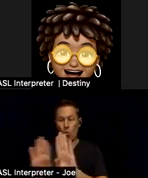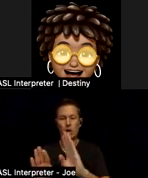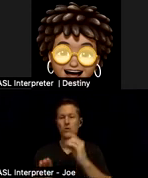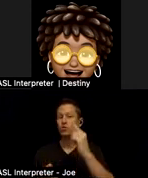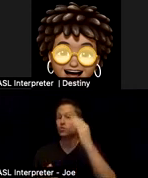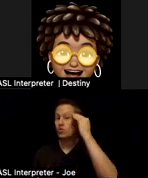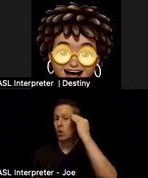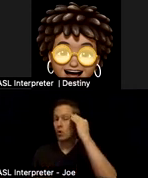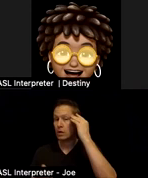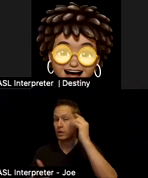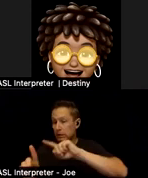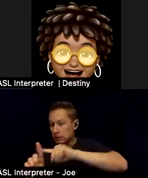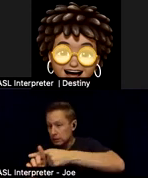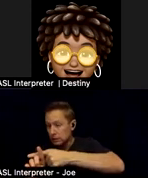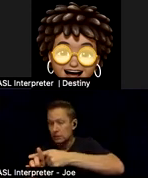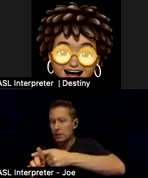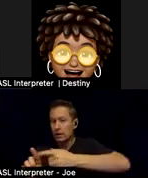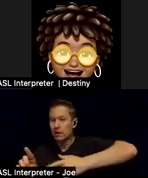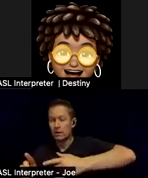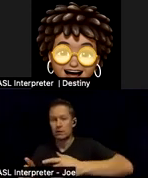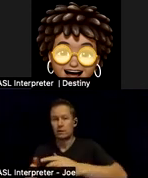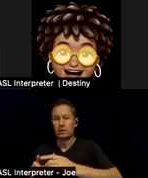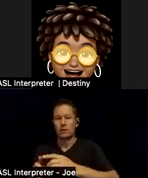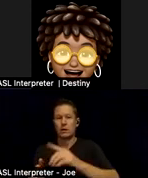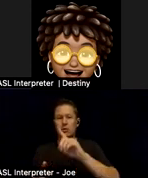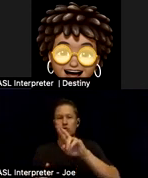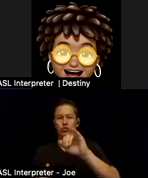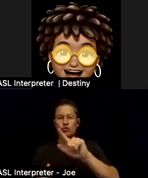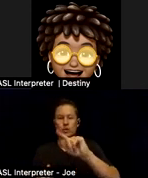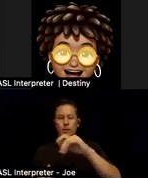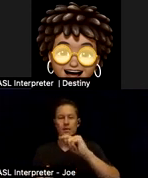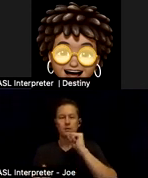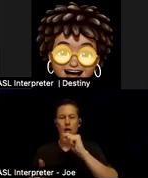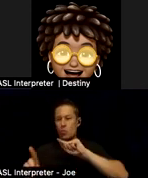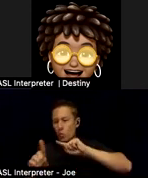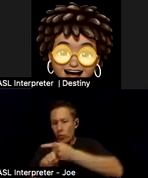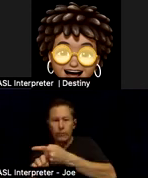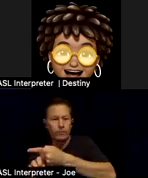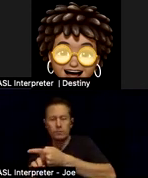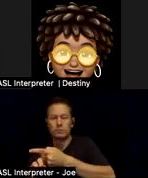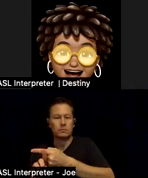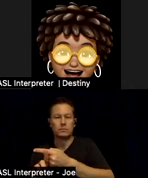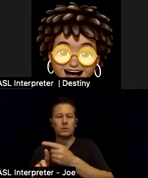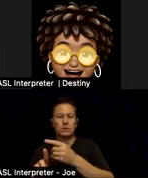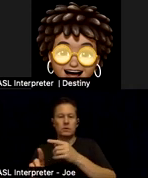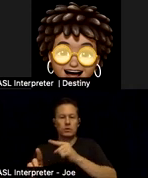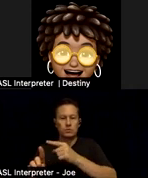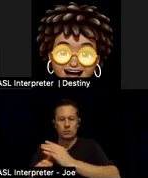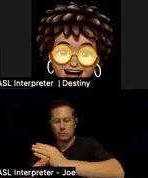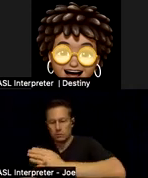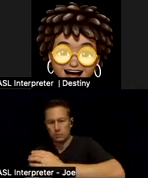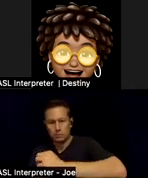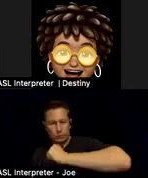stud because the drill bit does not slide right in. You have resistance and you know you're